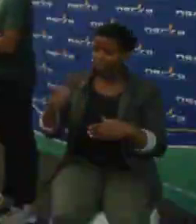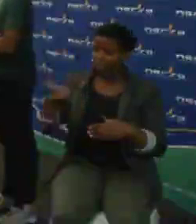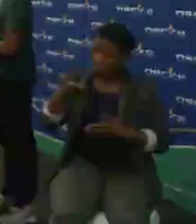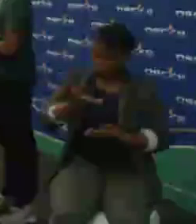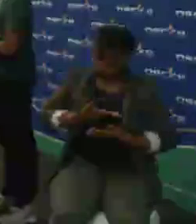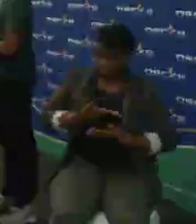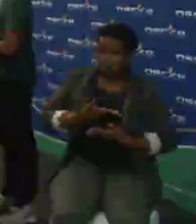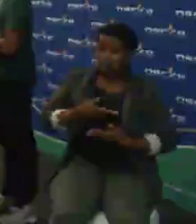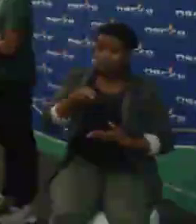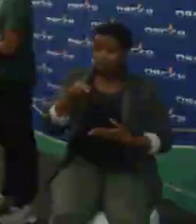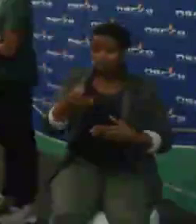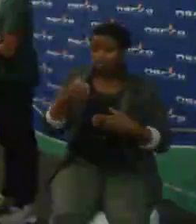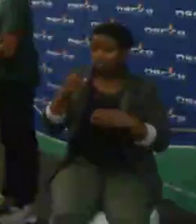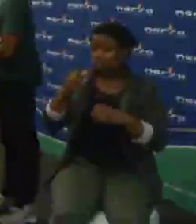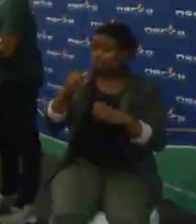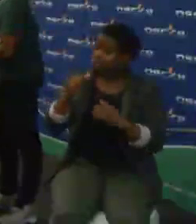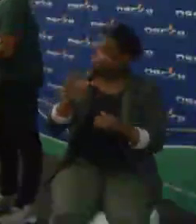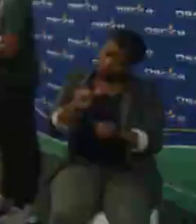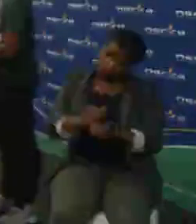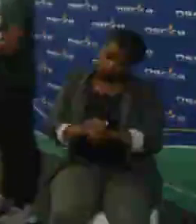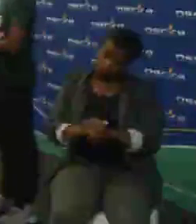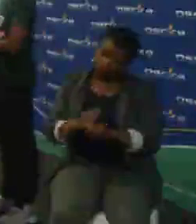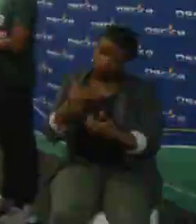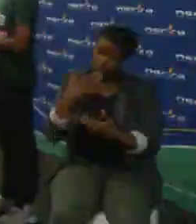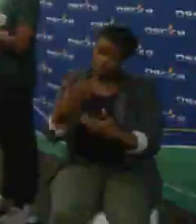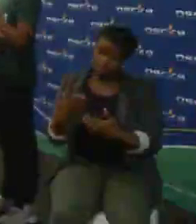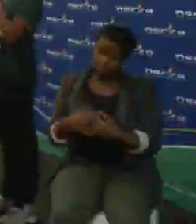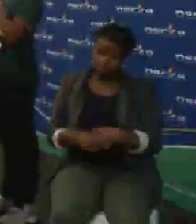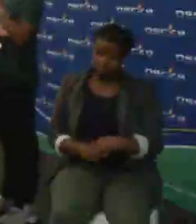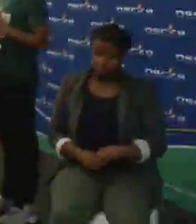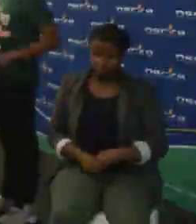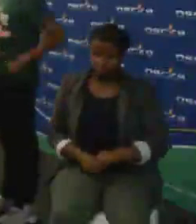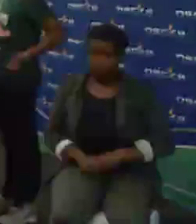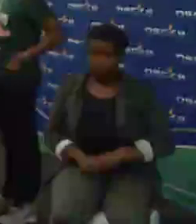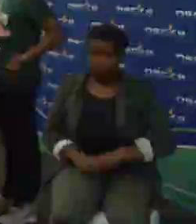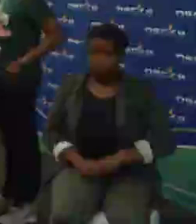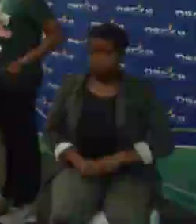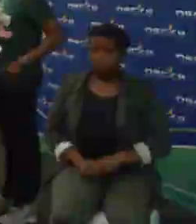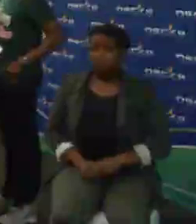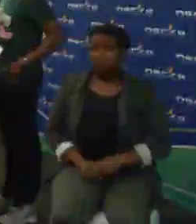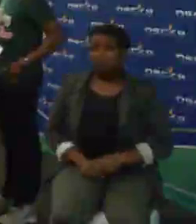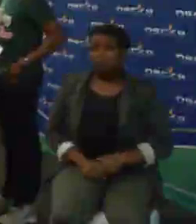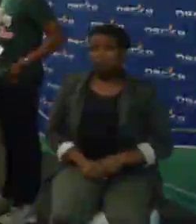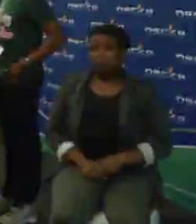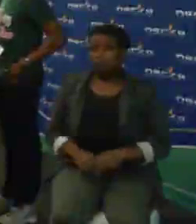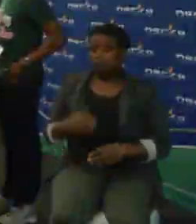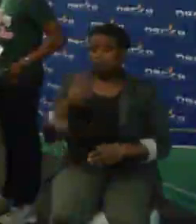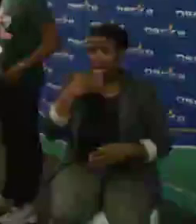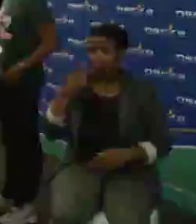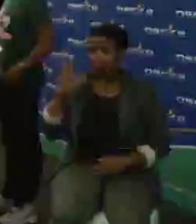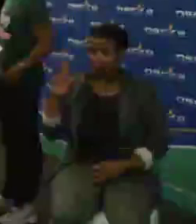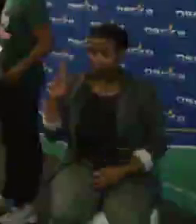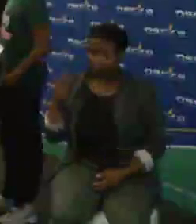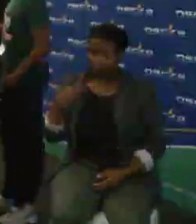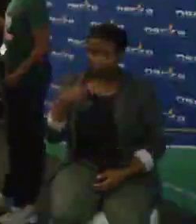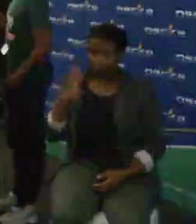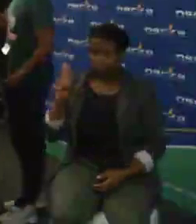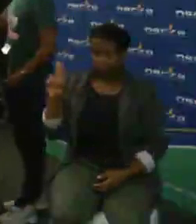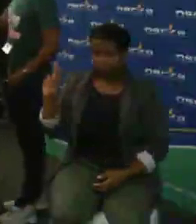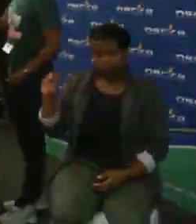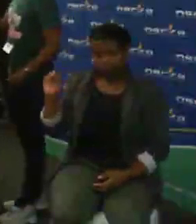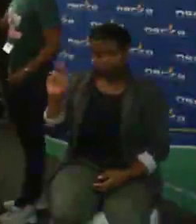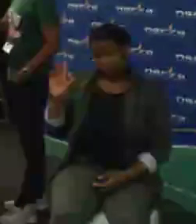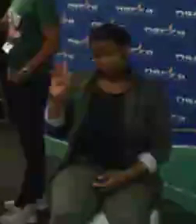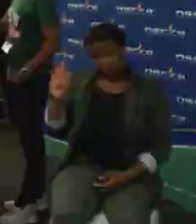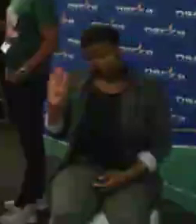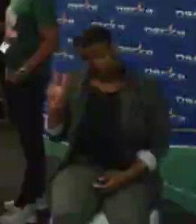level is almost close because we cannot afford it anymore. Thank you. Thank you very much, Mr. Campbell, for the presentation. Is there